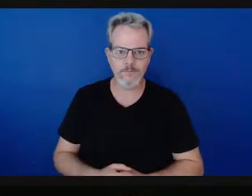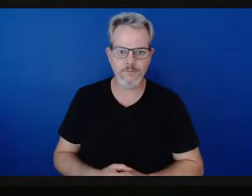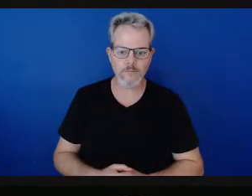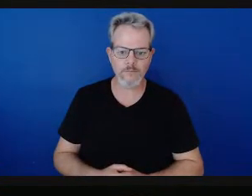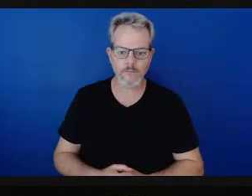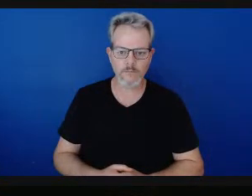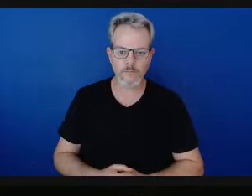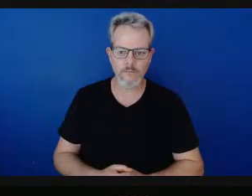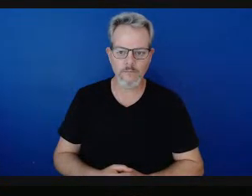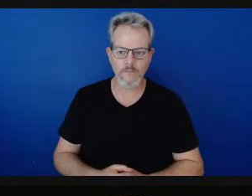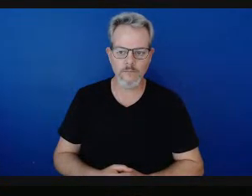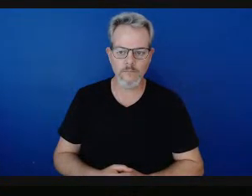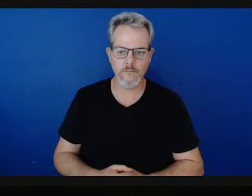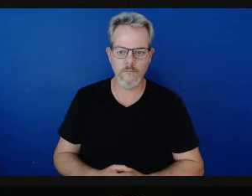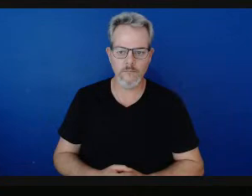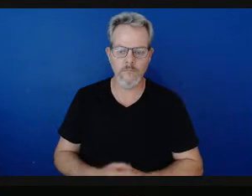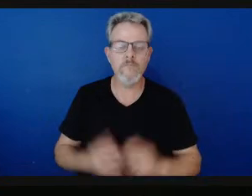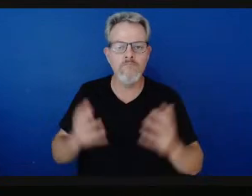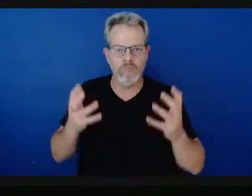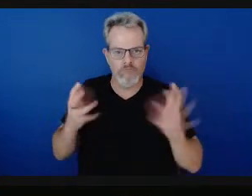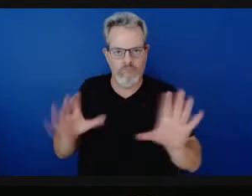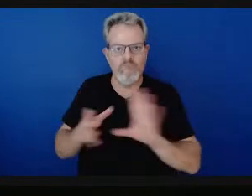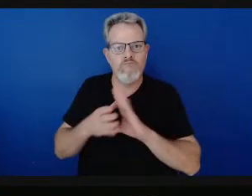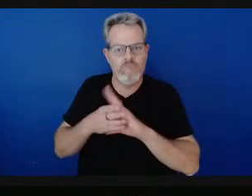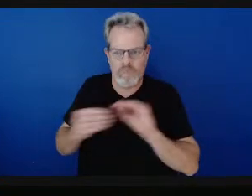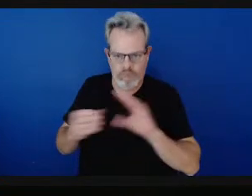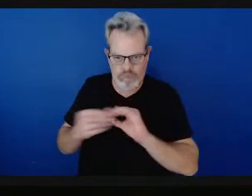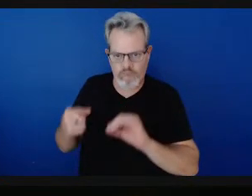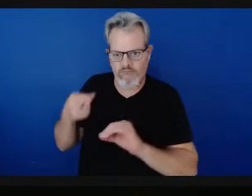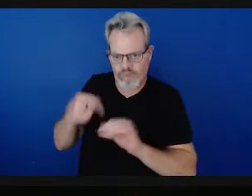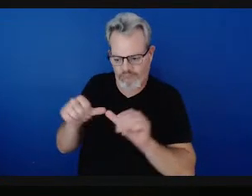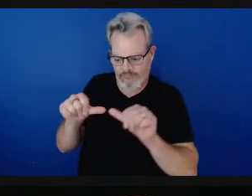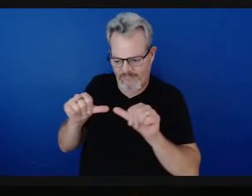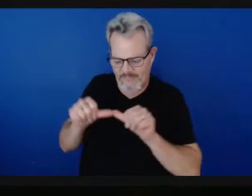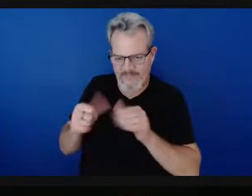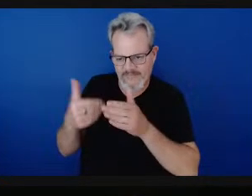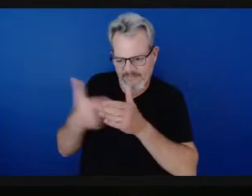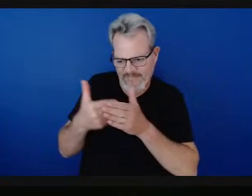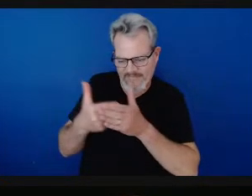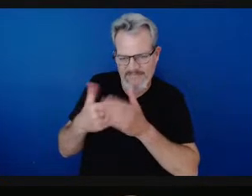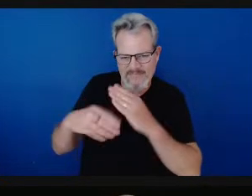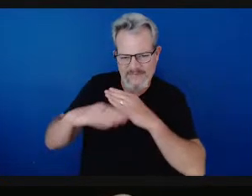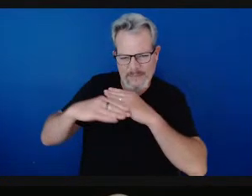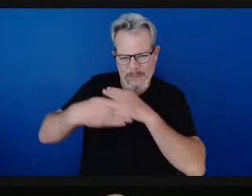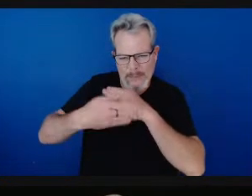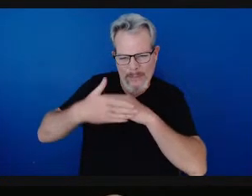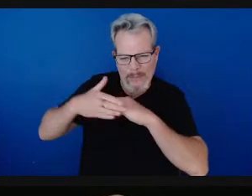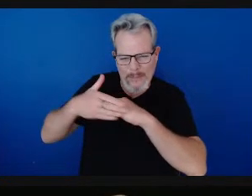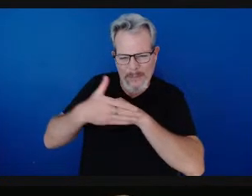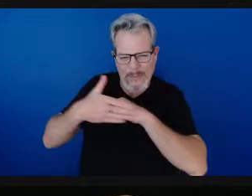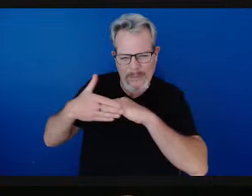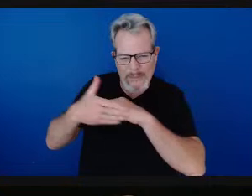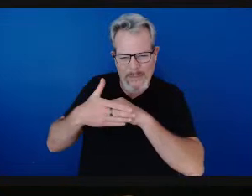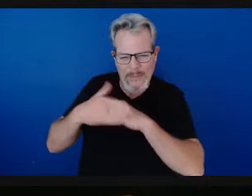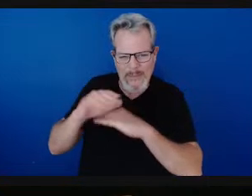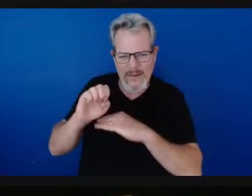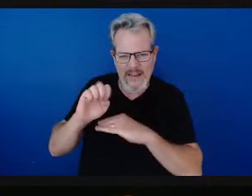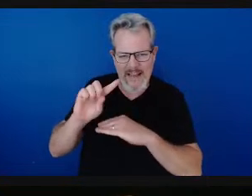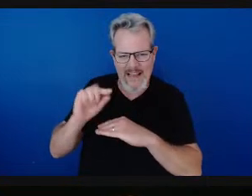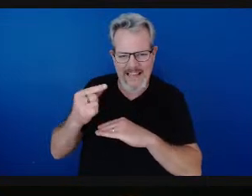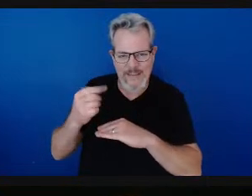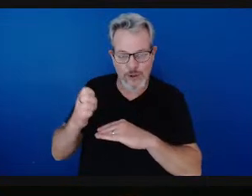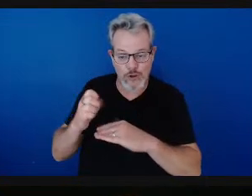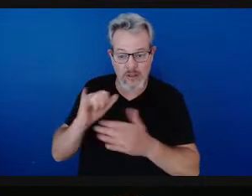already that this line of fountains coming across at the edge matches the crater wall. That crater wall is a result of the collapse of the